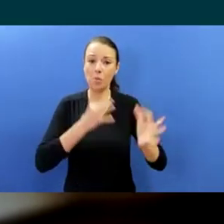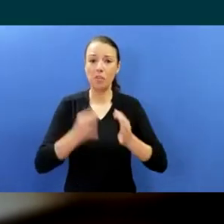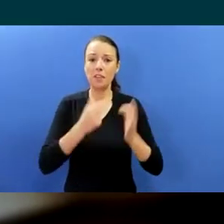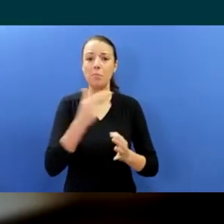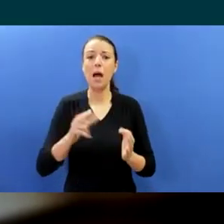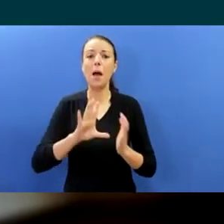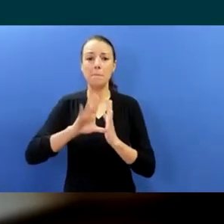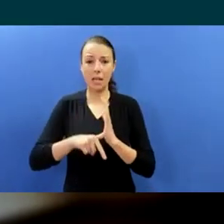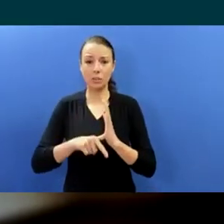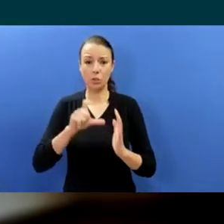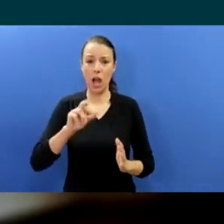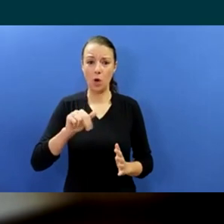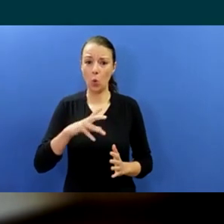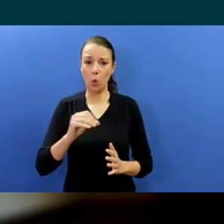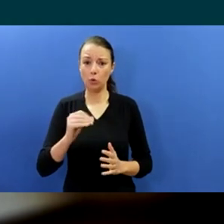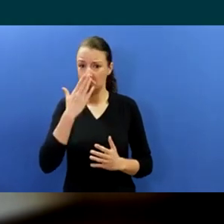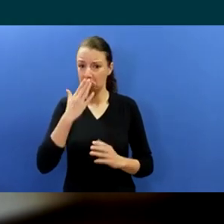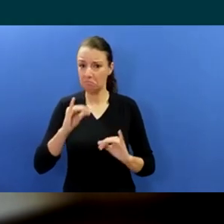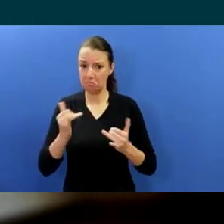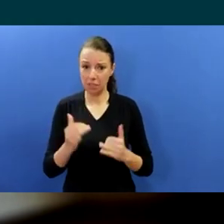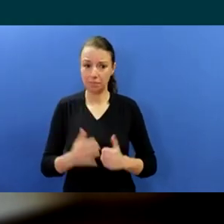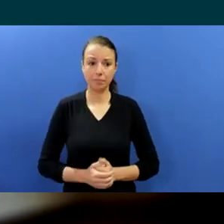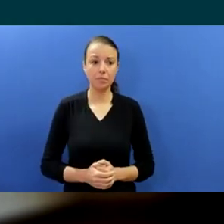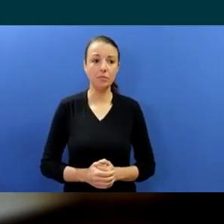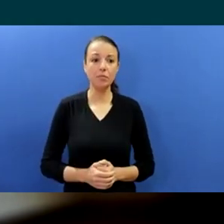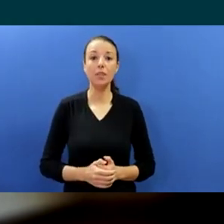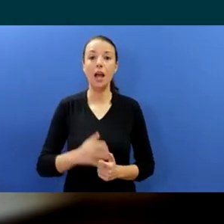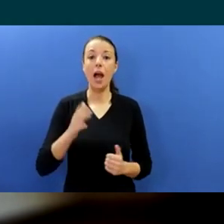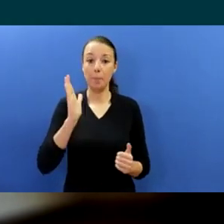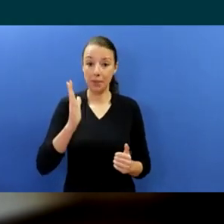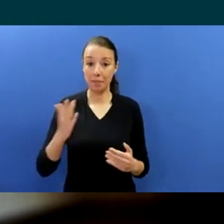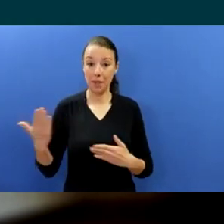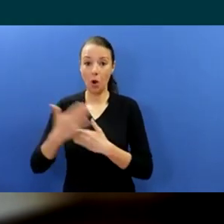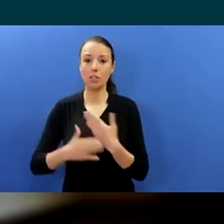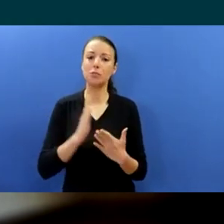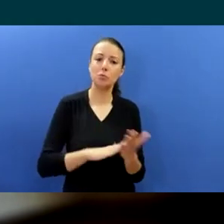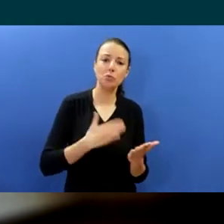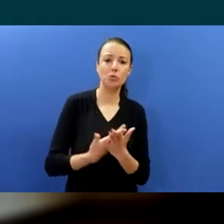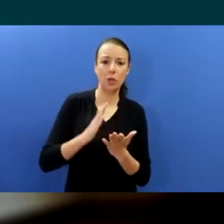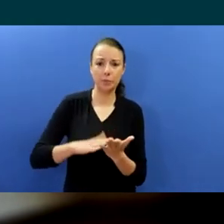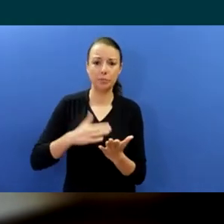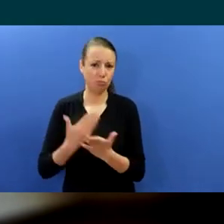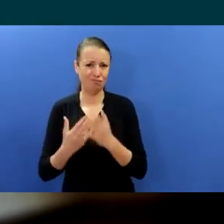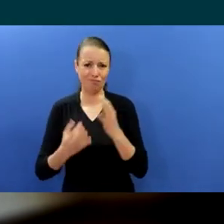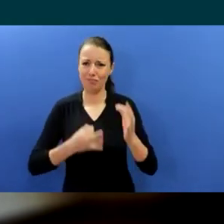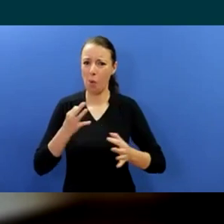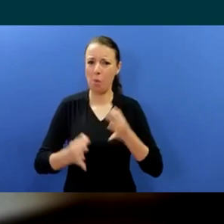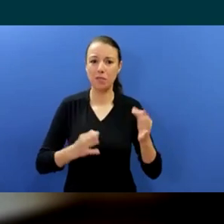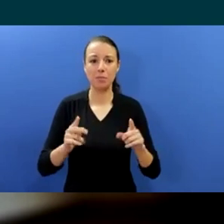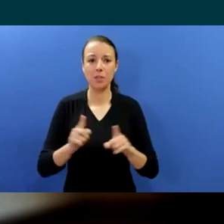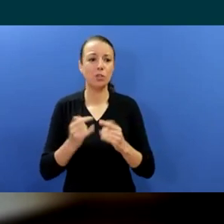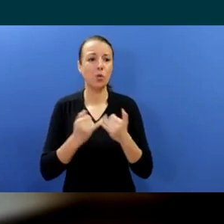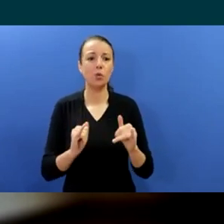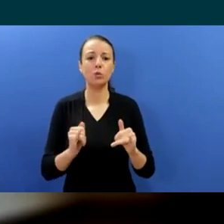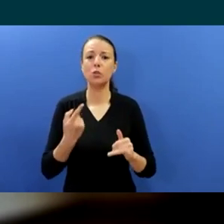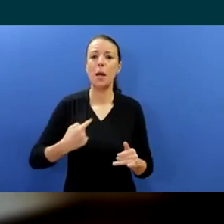give some concrete examples and some kind of insights which I learned during the